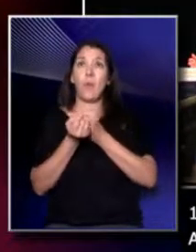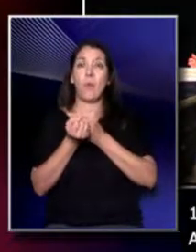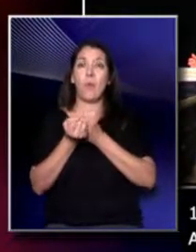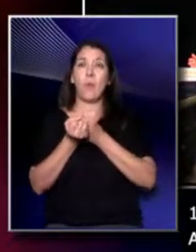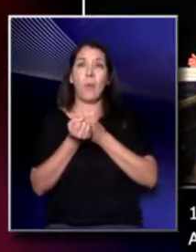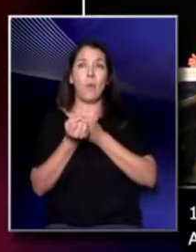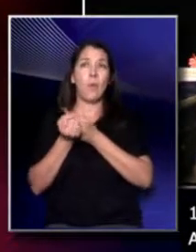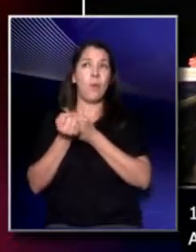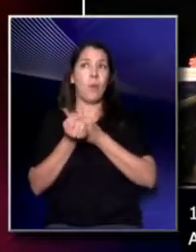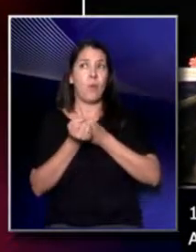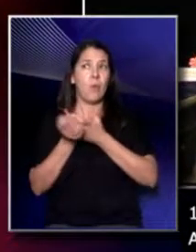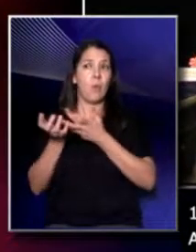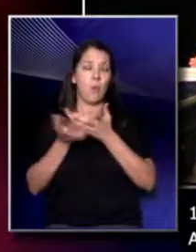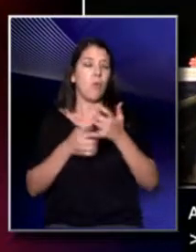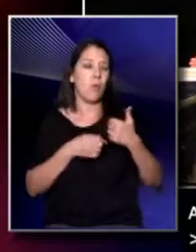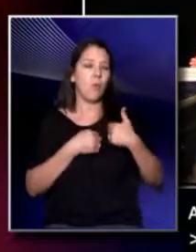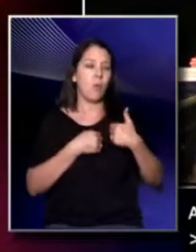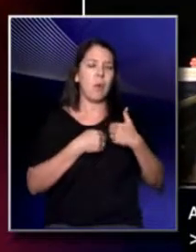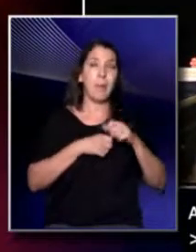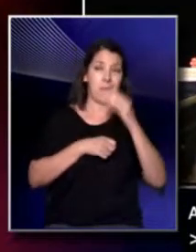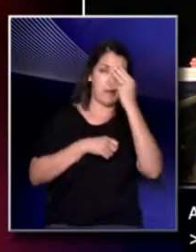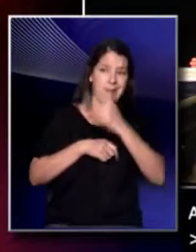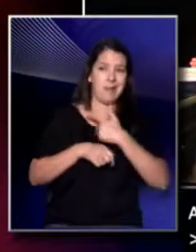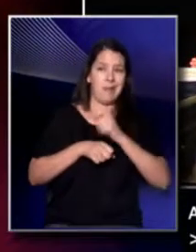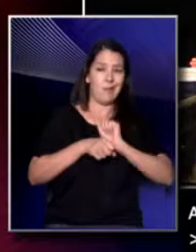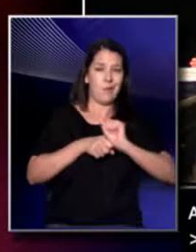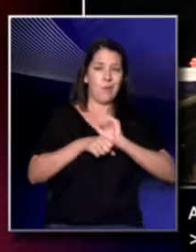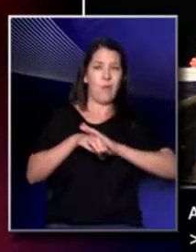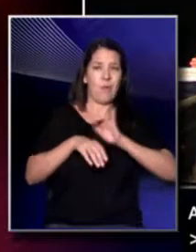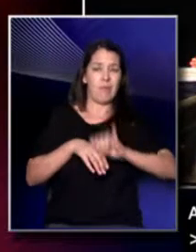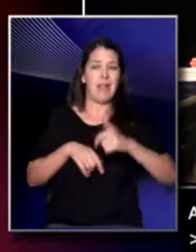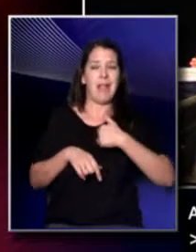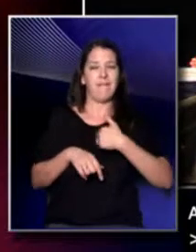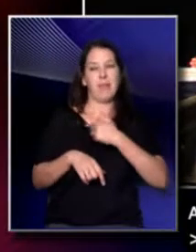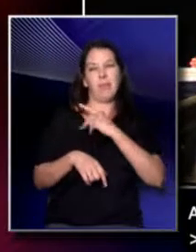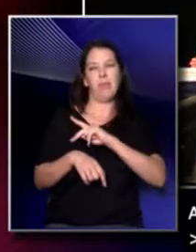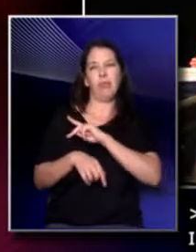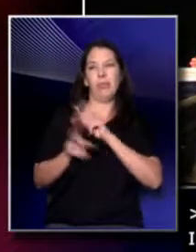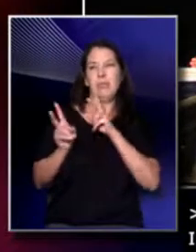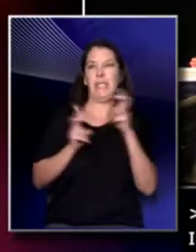Mark, I'm working on that. I've had some personal issues that I've had to deal with, but